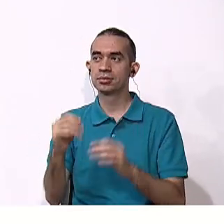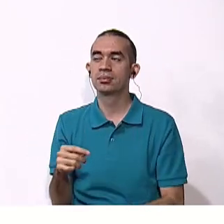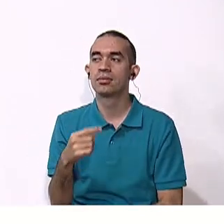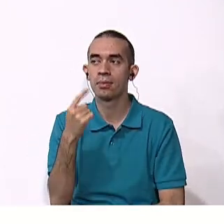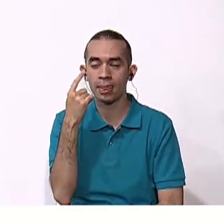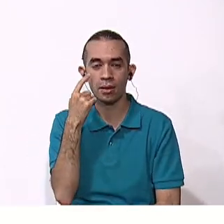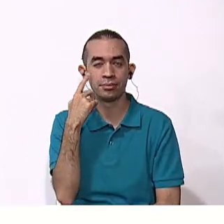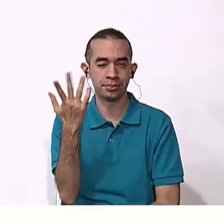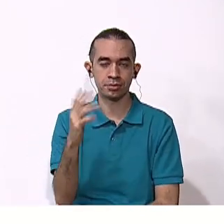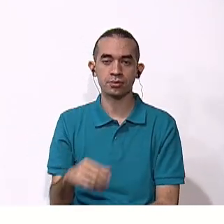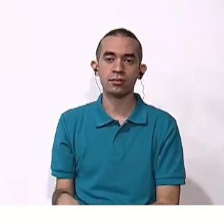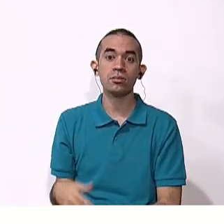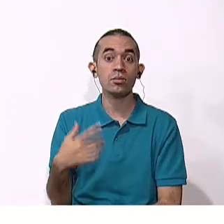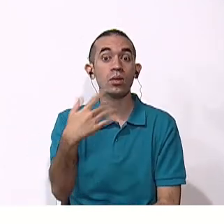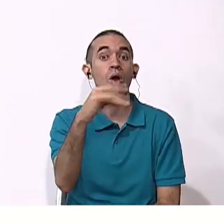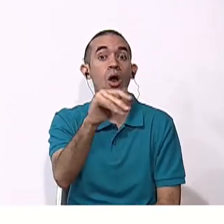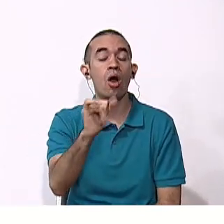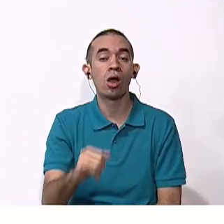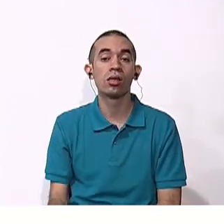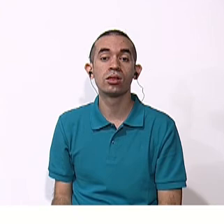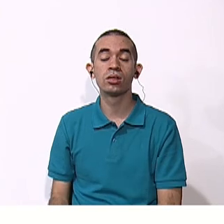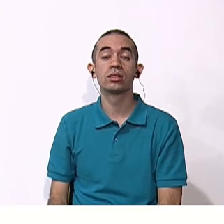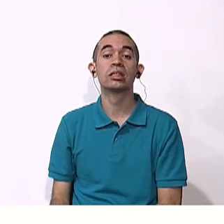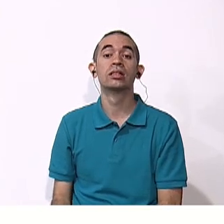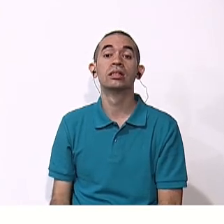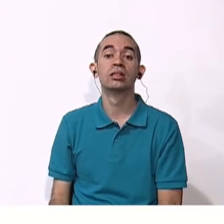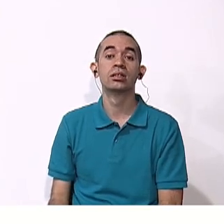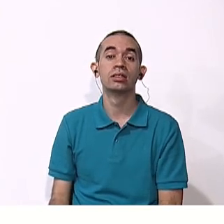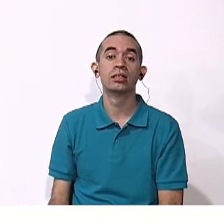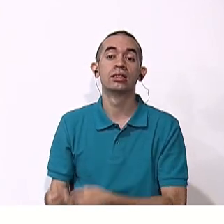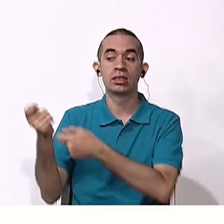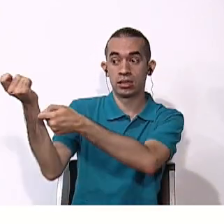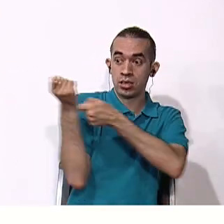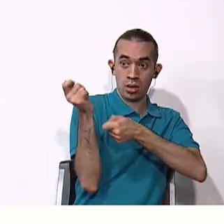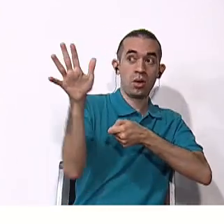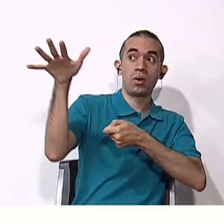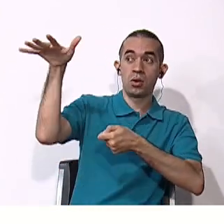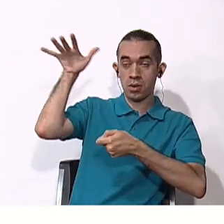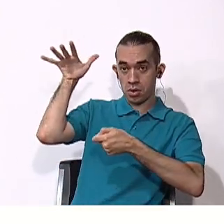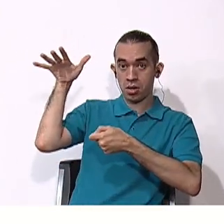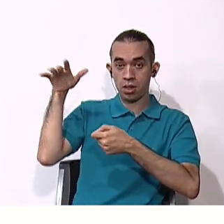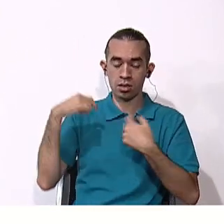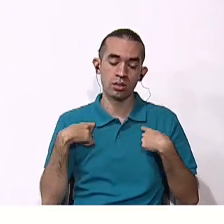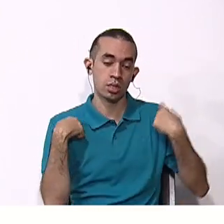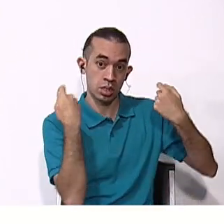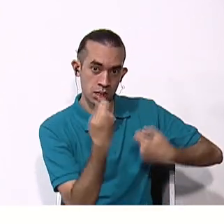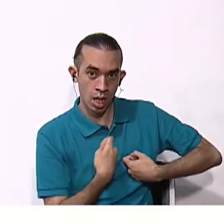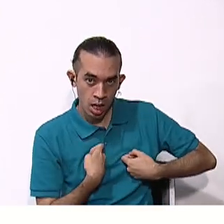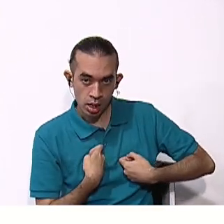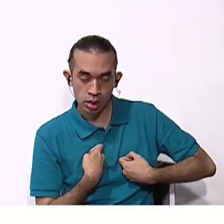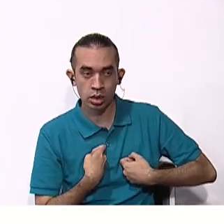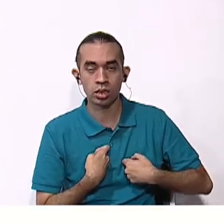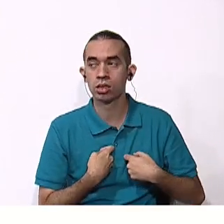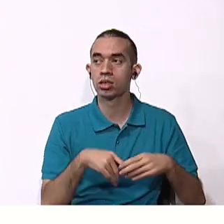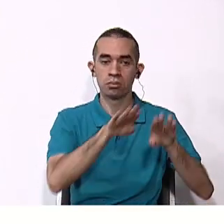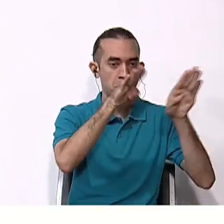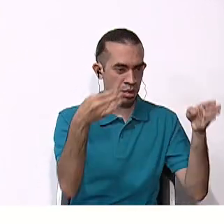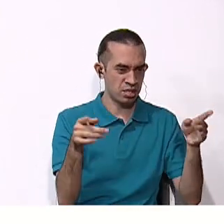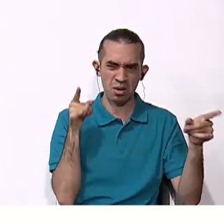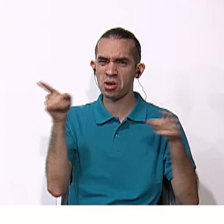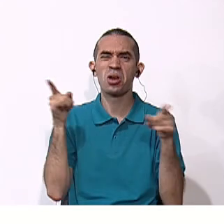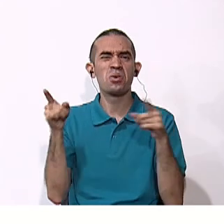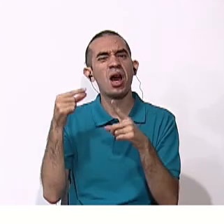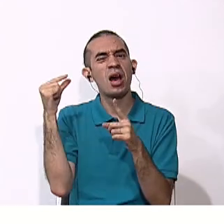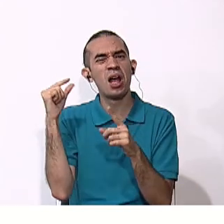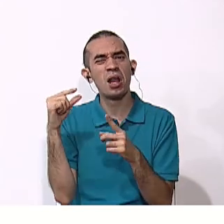Okay, very good. We have a kite, a jacket, and a table.